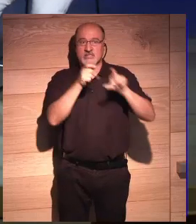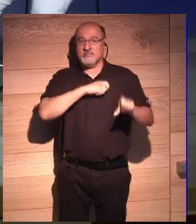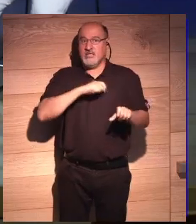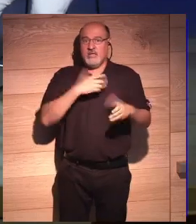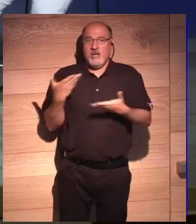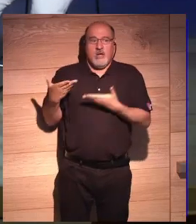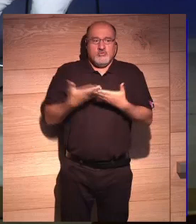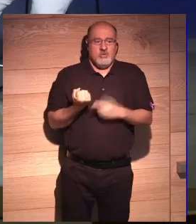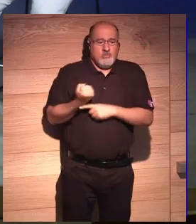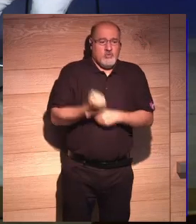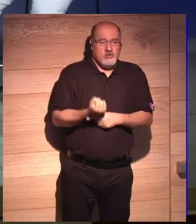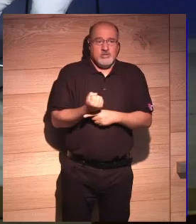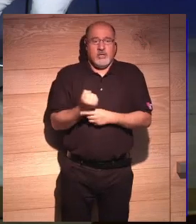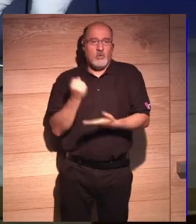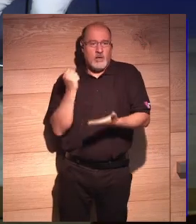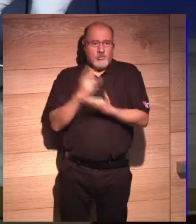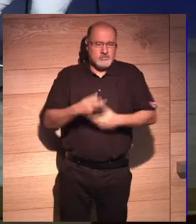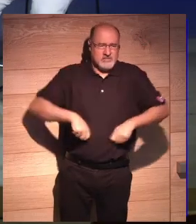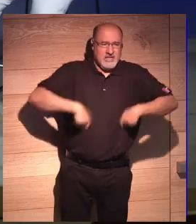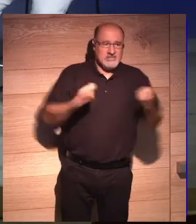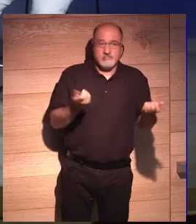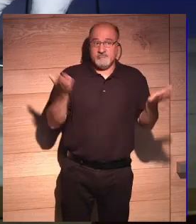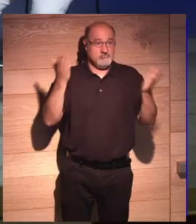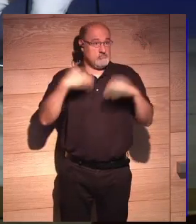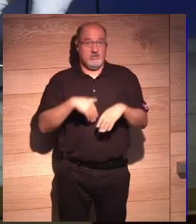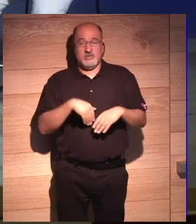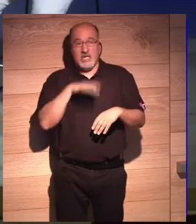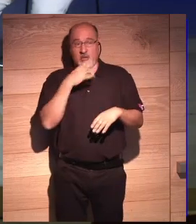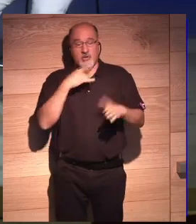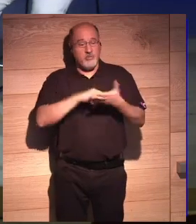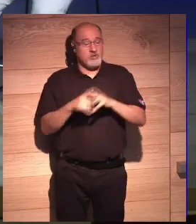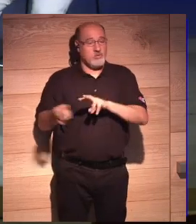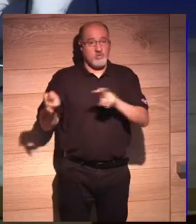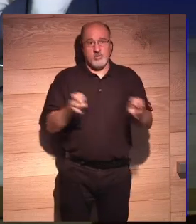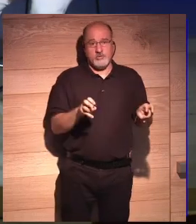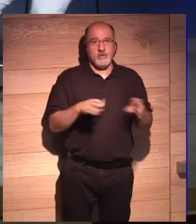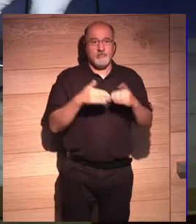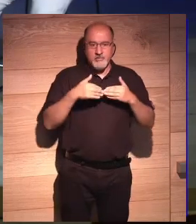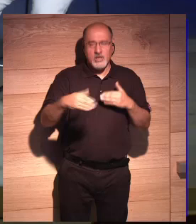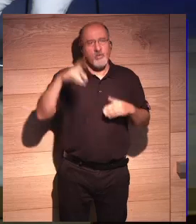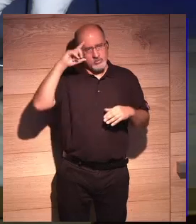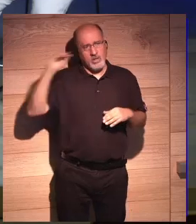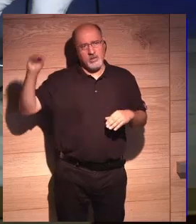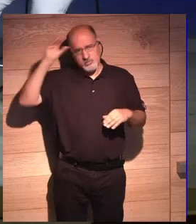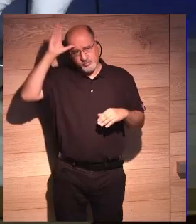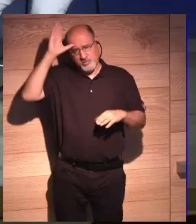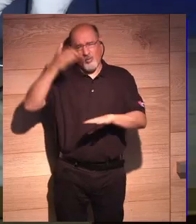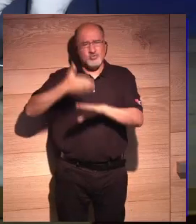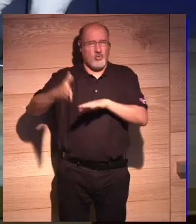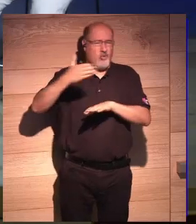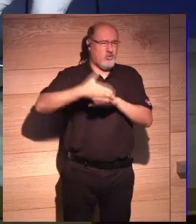I'm a little bit jealous, if you want, positively jealous, but companies are not investing in these projects. But I think that we